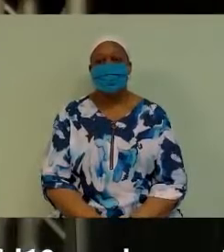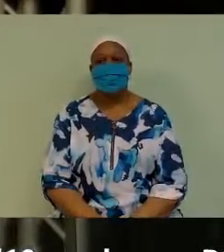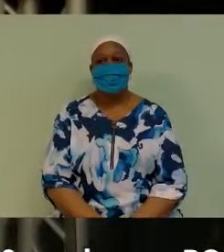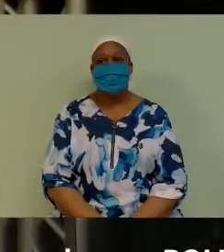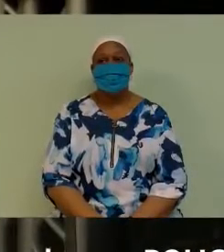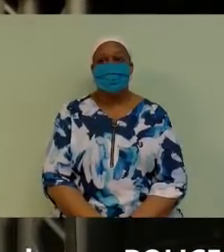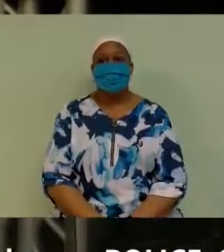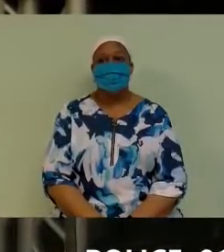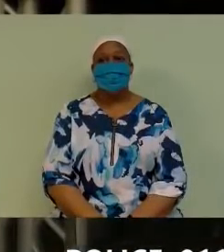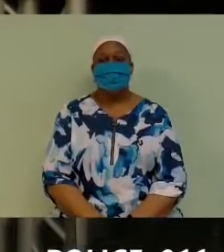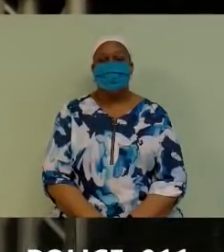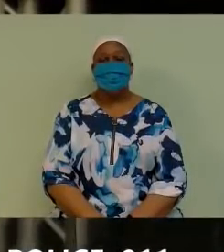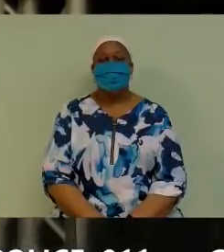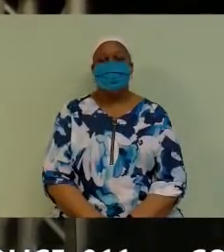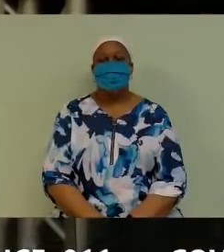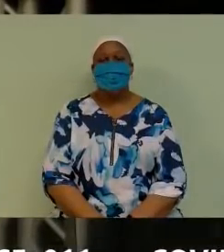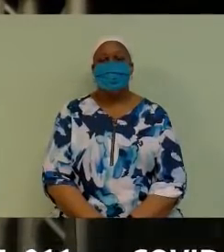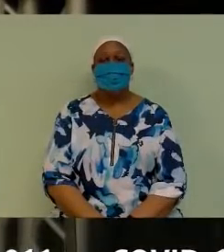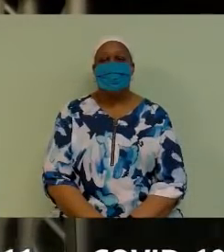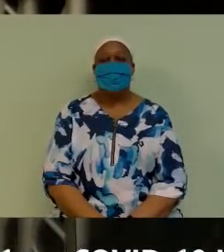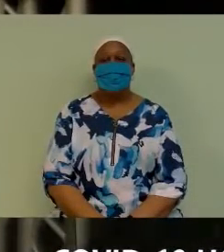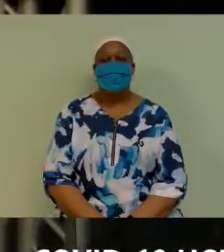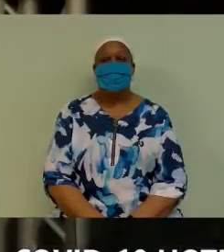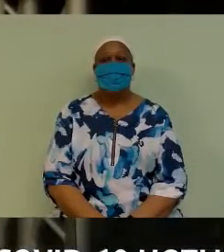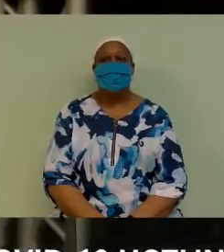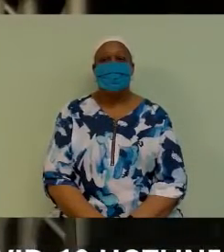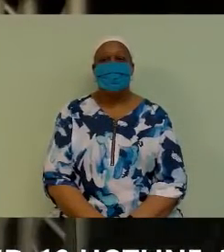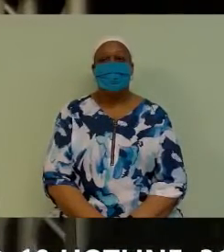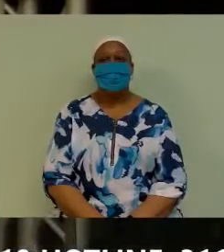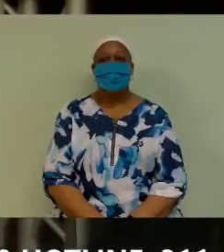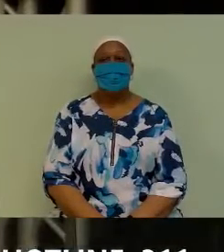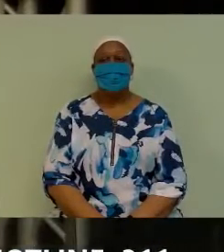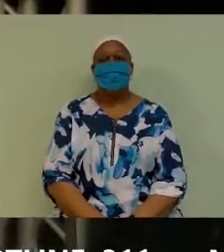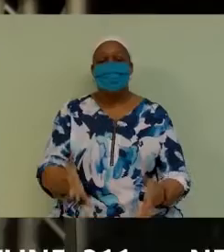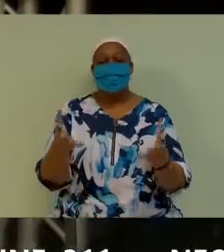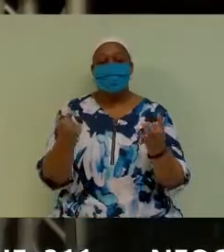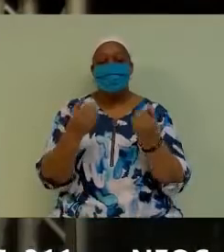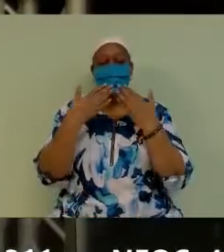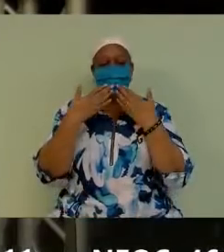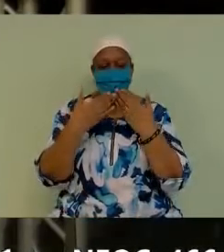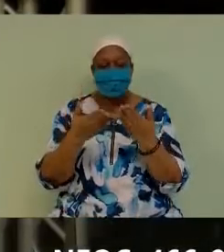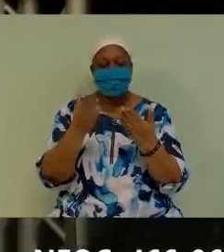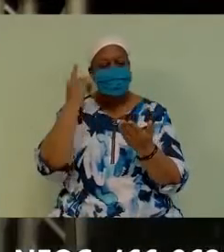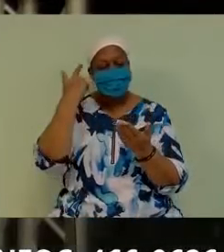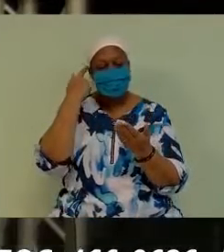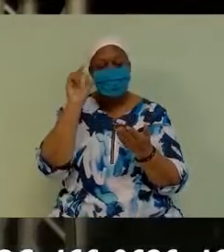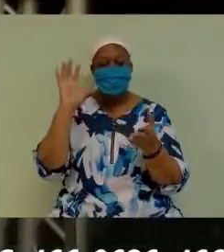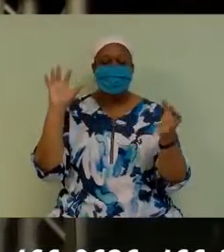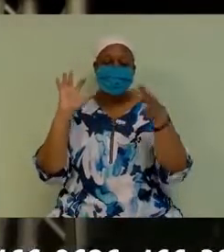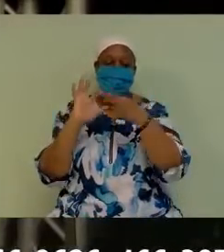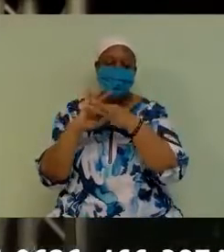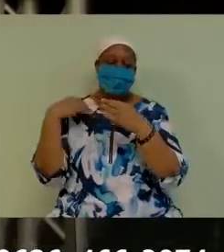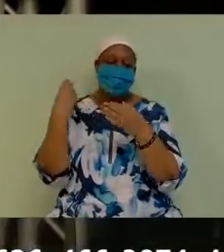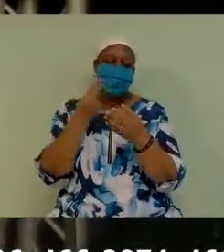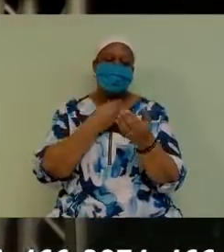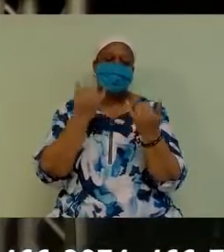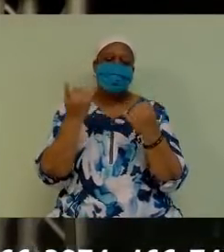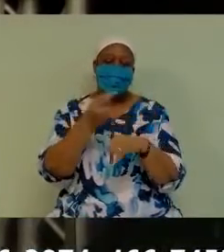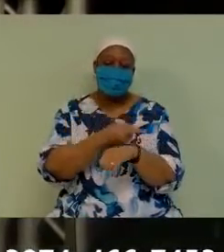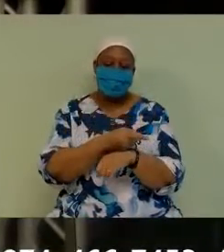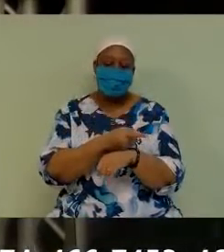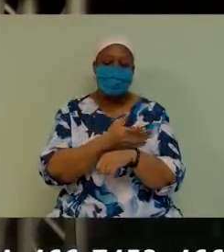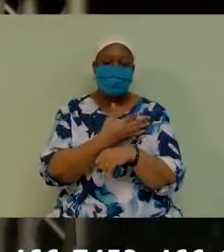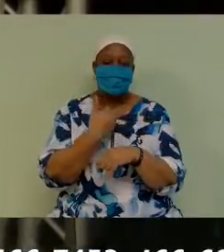at 5 p.m. Until then, I want to thank you very much for joining us today and for